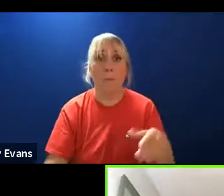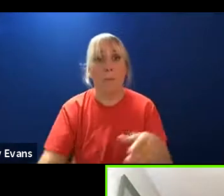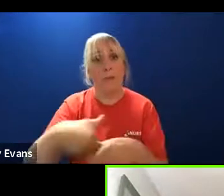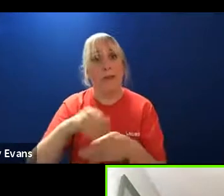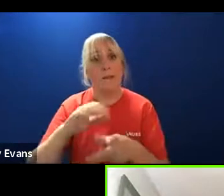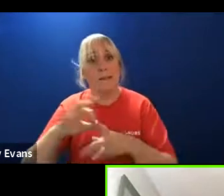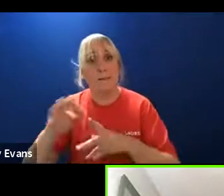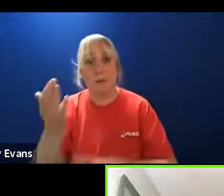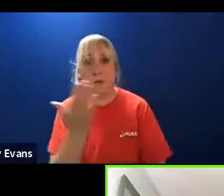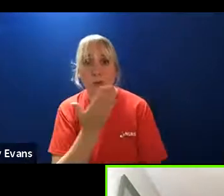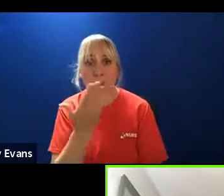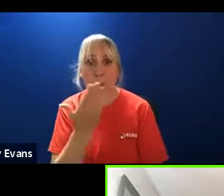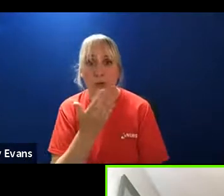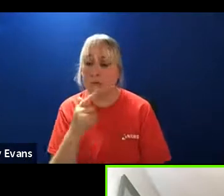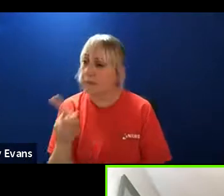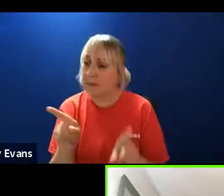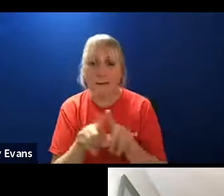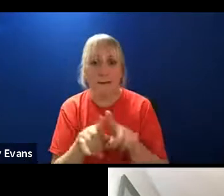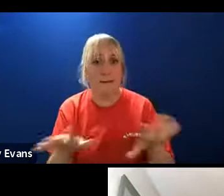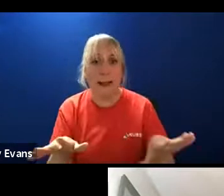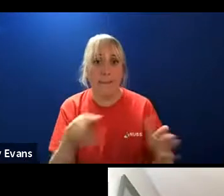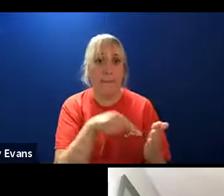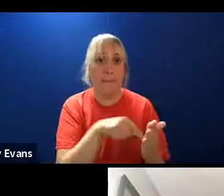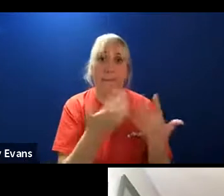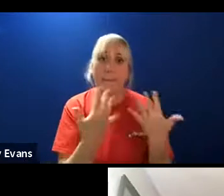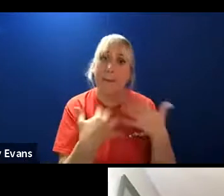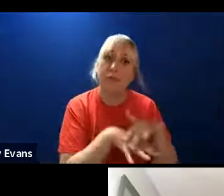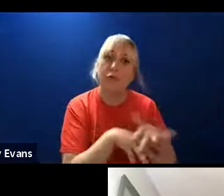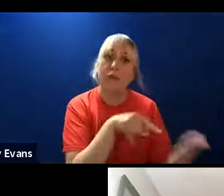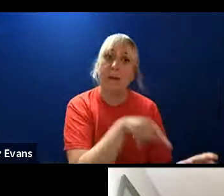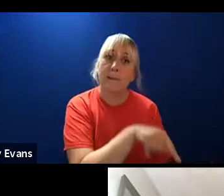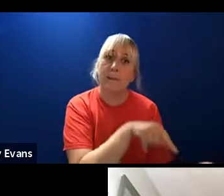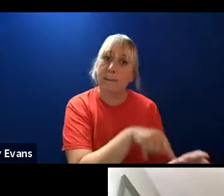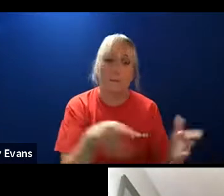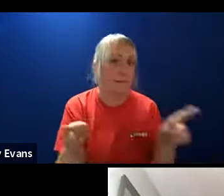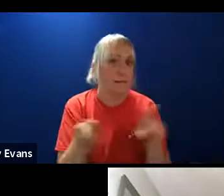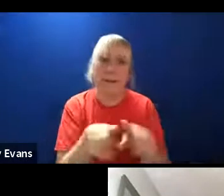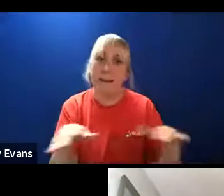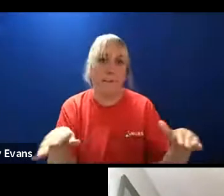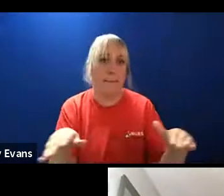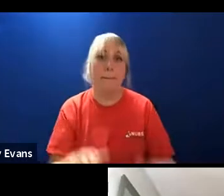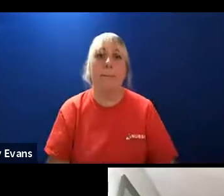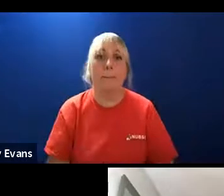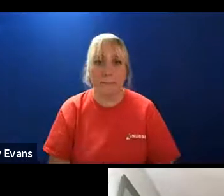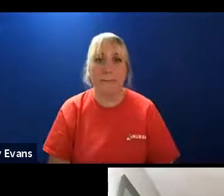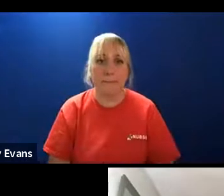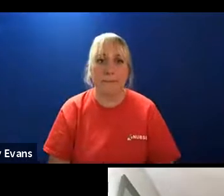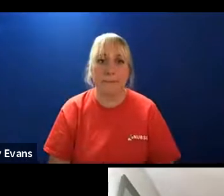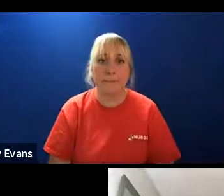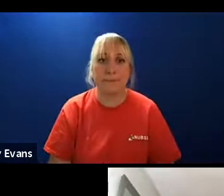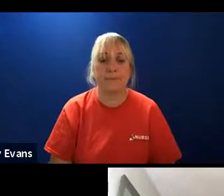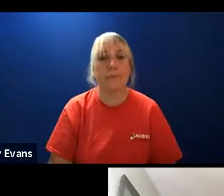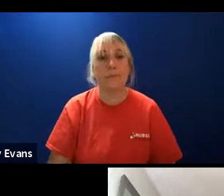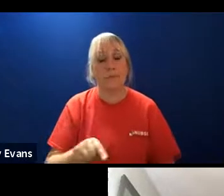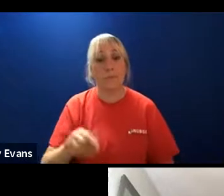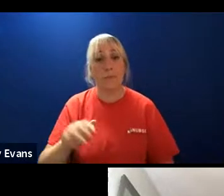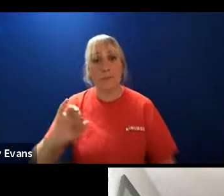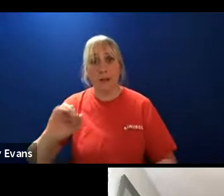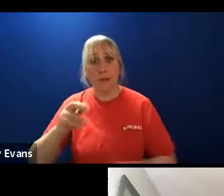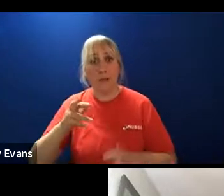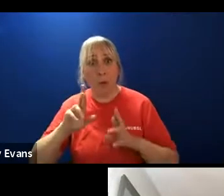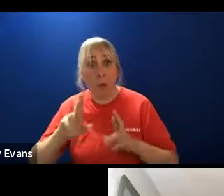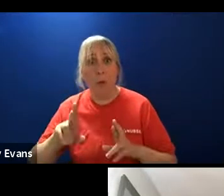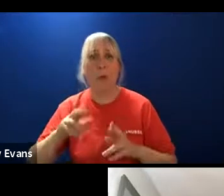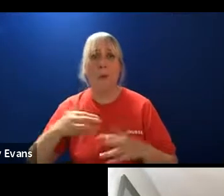institutions are the same as that which is followed in mainstream schools. And the hope and aspiration is that those